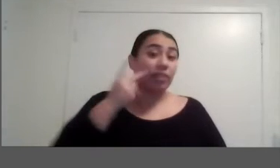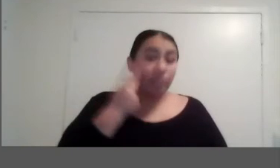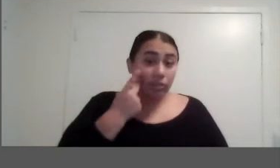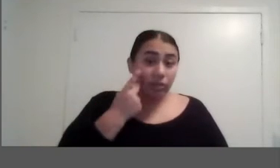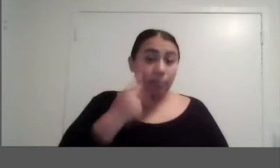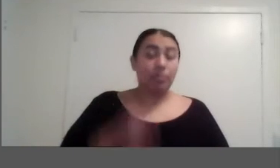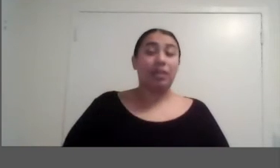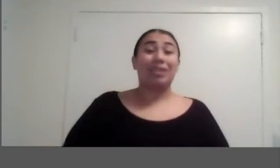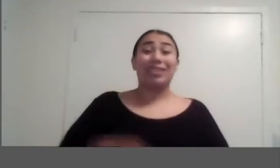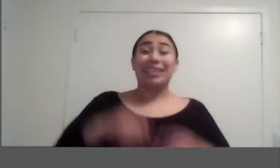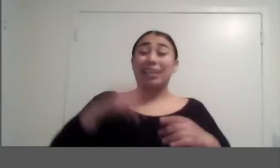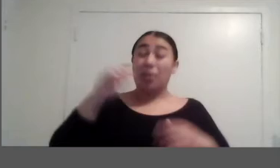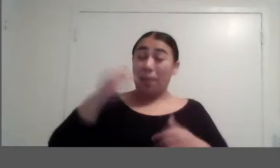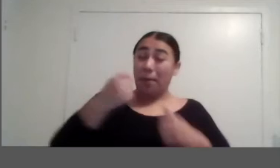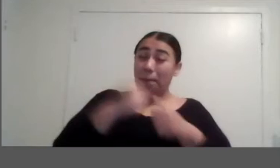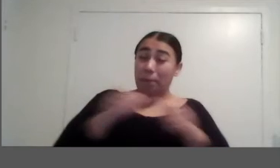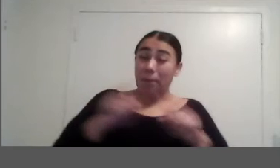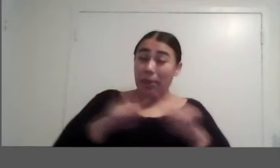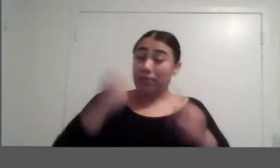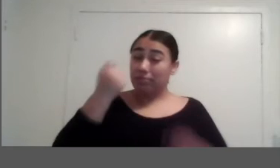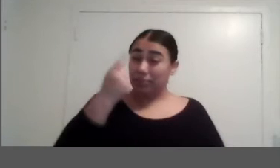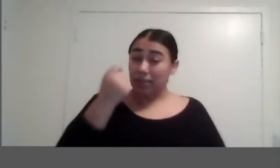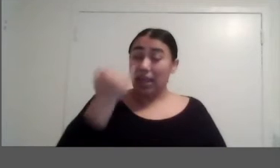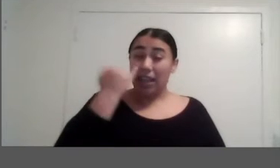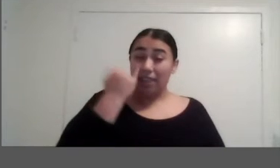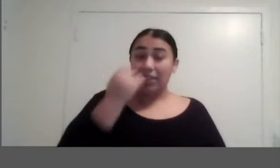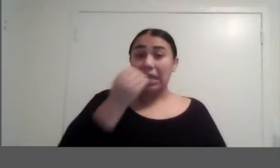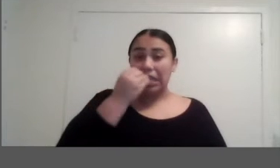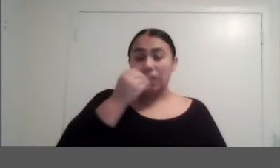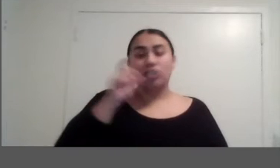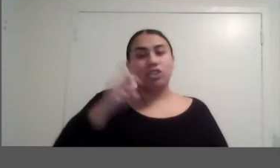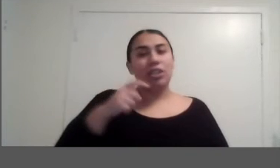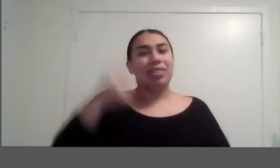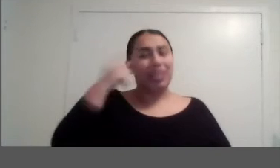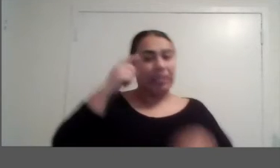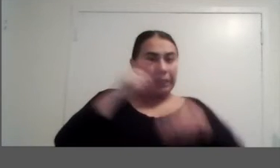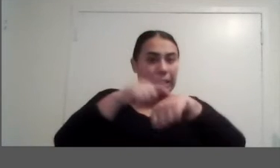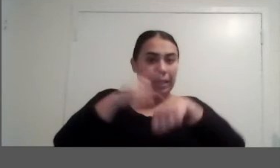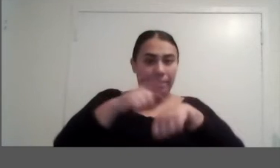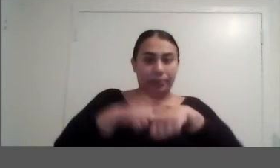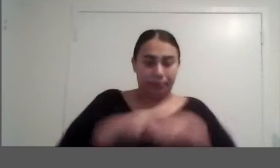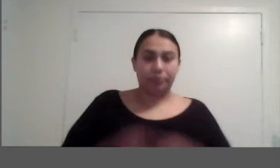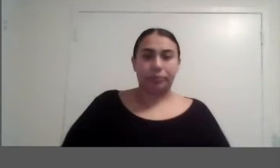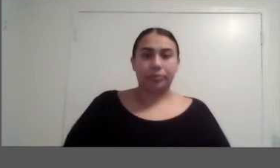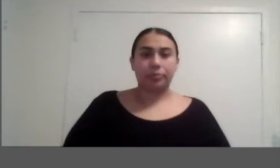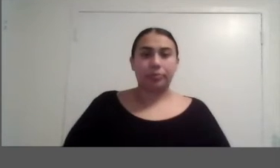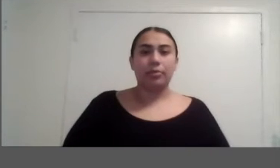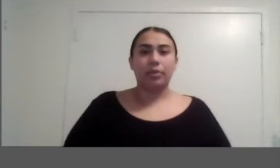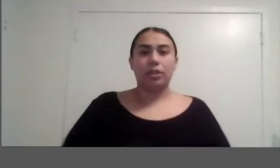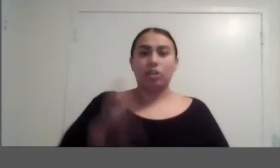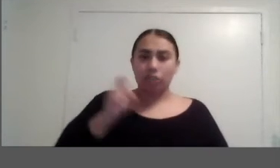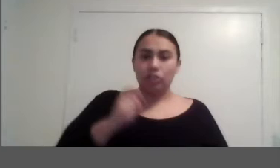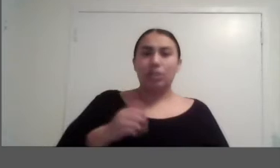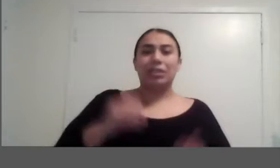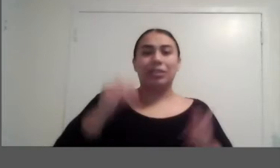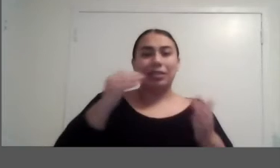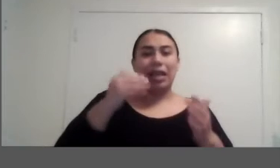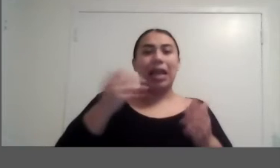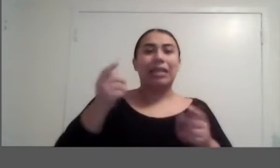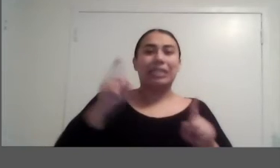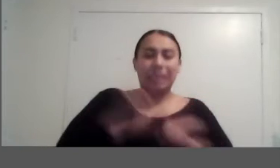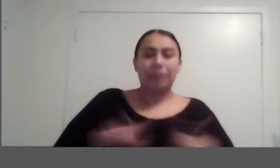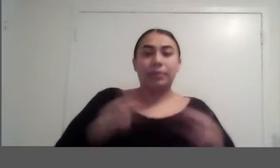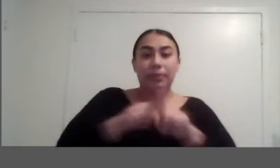and vegetables, but also eating at regular intervals. Doing so helps improve gut health and